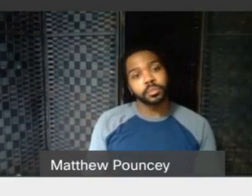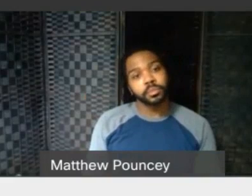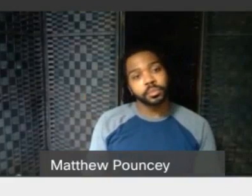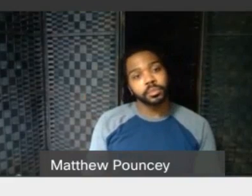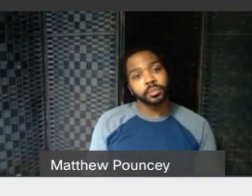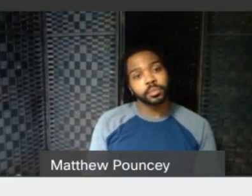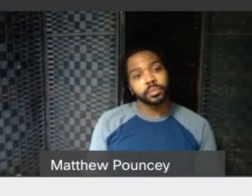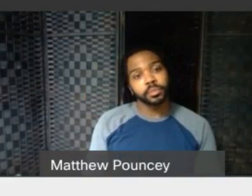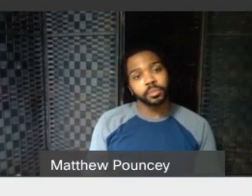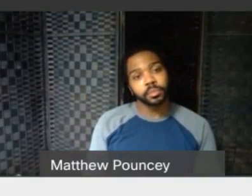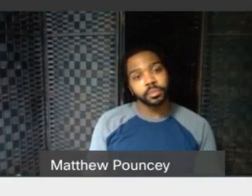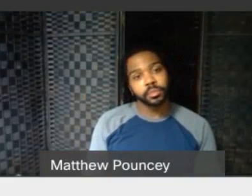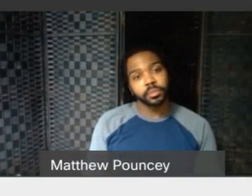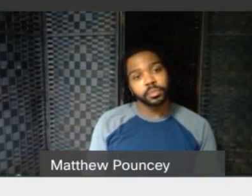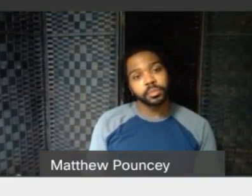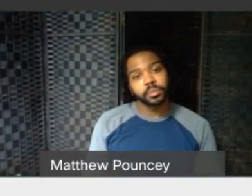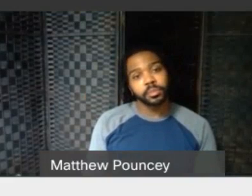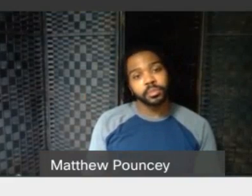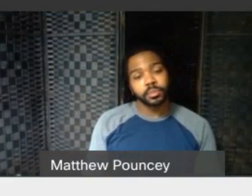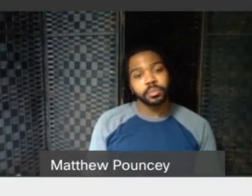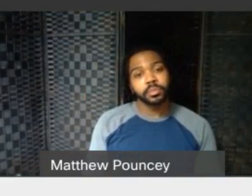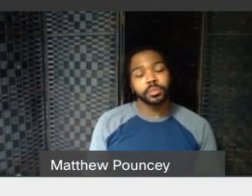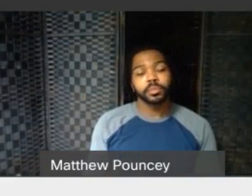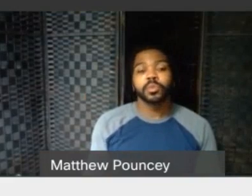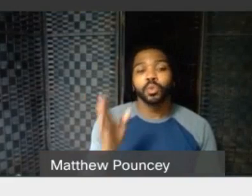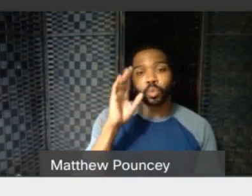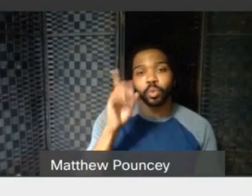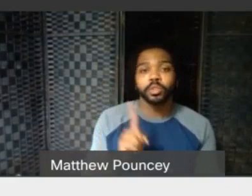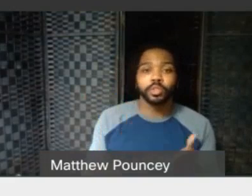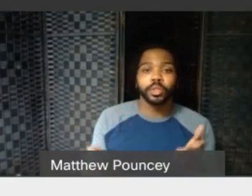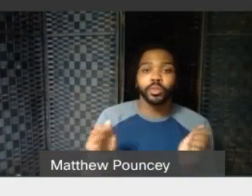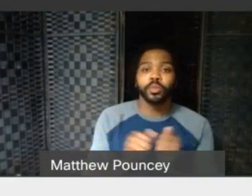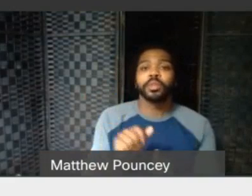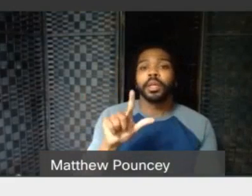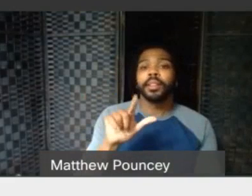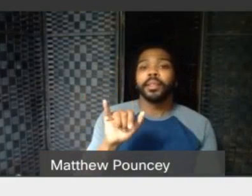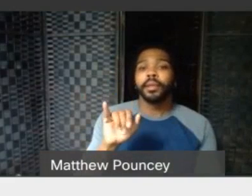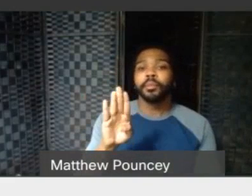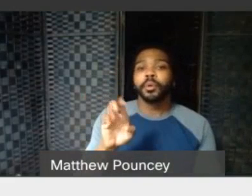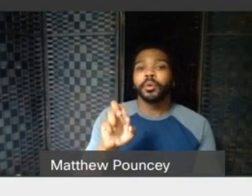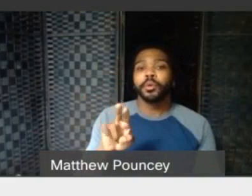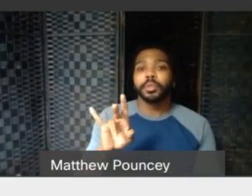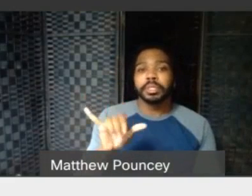the Liberty staff to see how PCR will be done going forward.